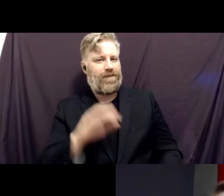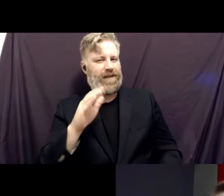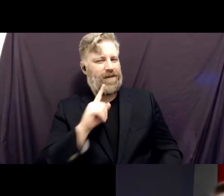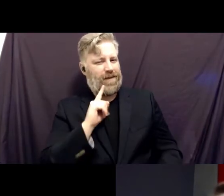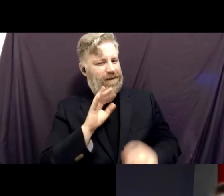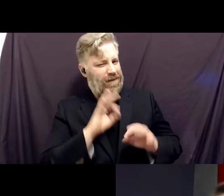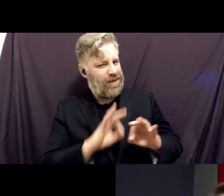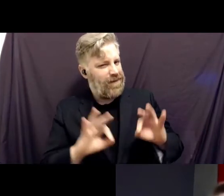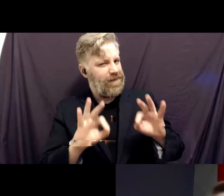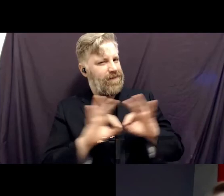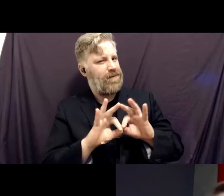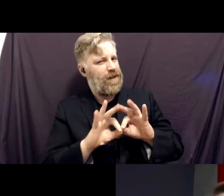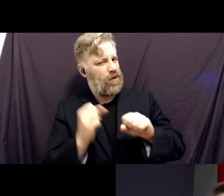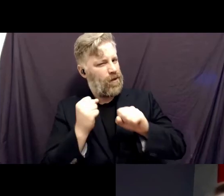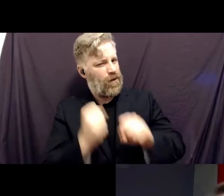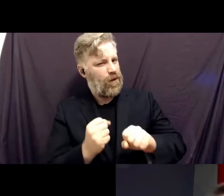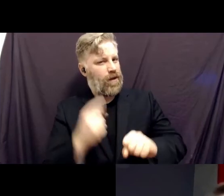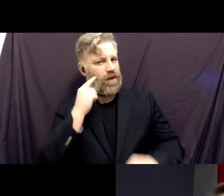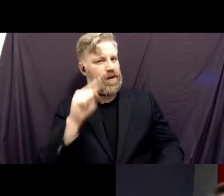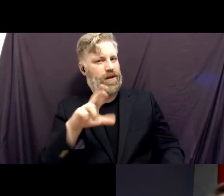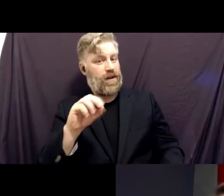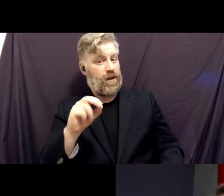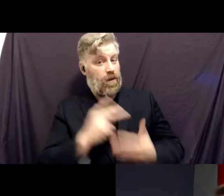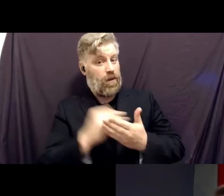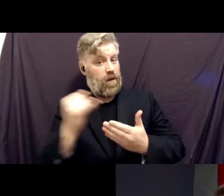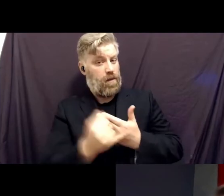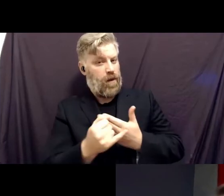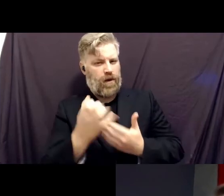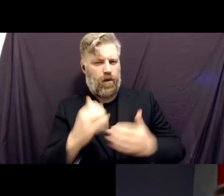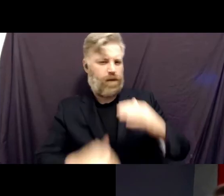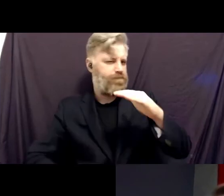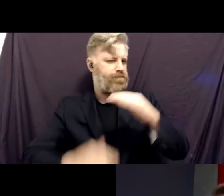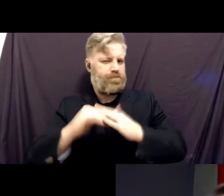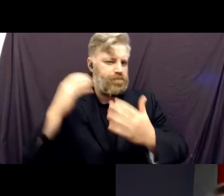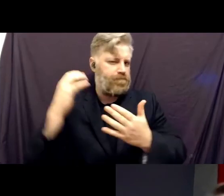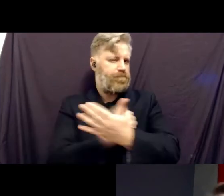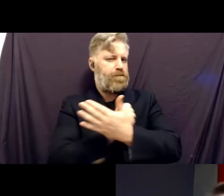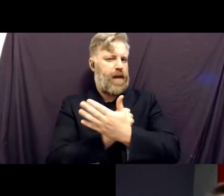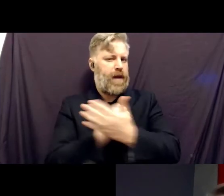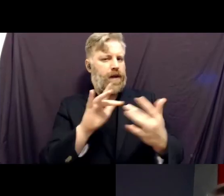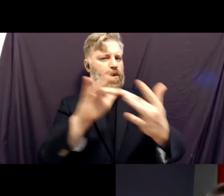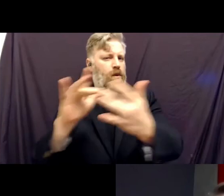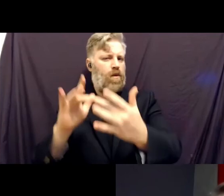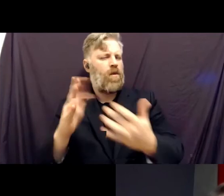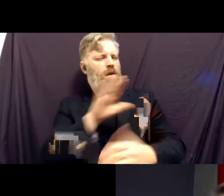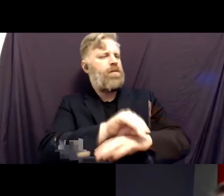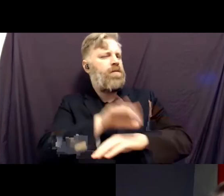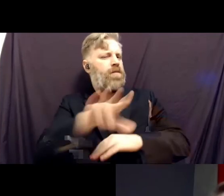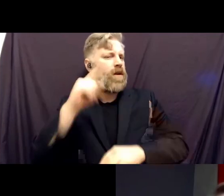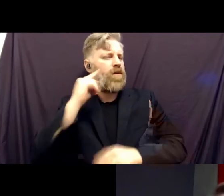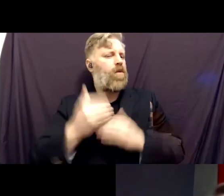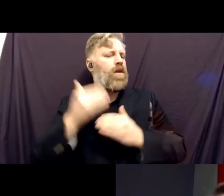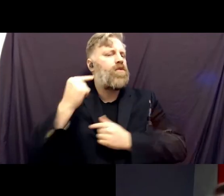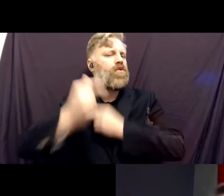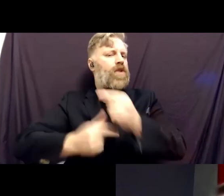of the Zero Project is maximizing networking. What advice do you have for the next generation of young leaders with disabilities